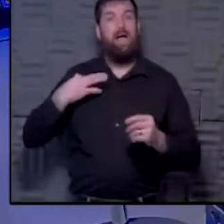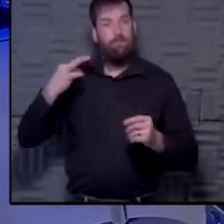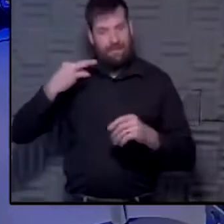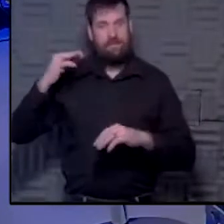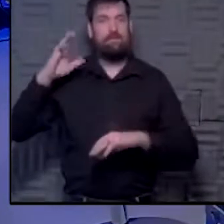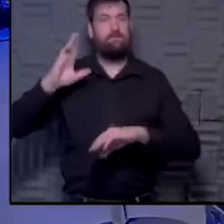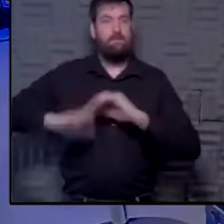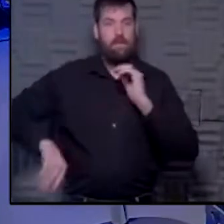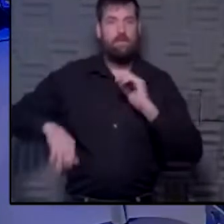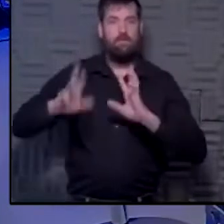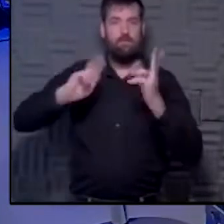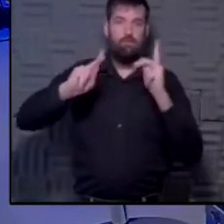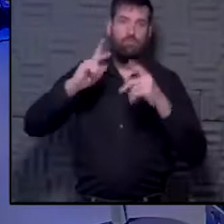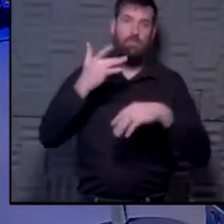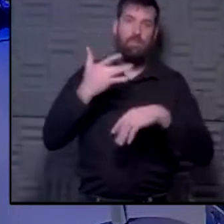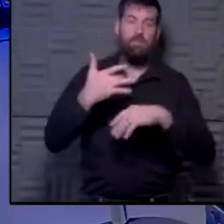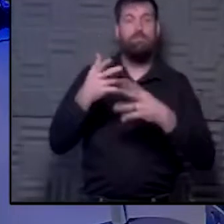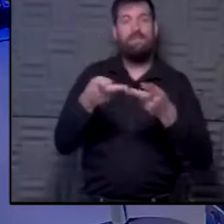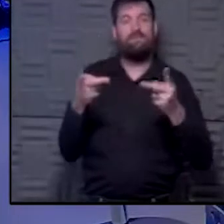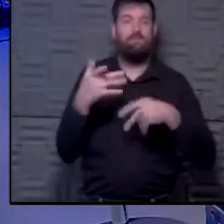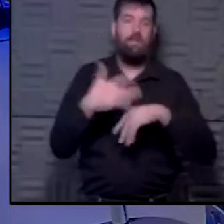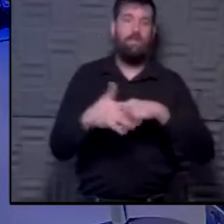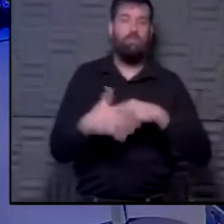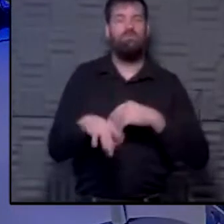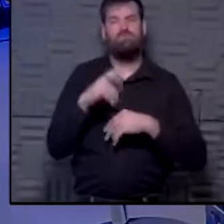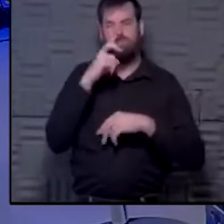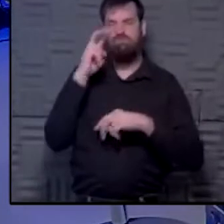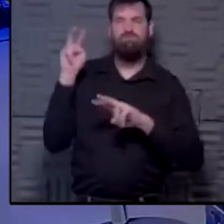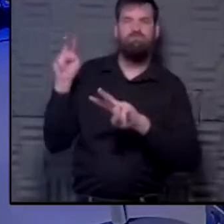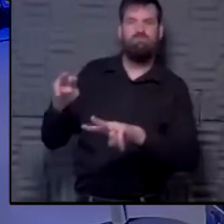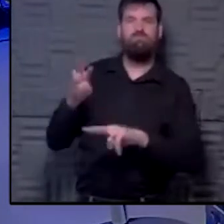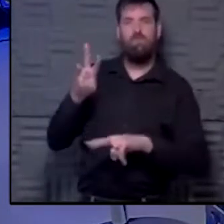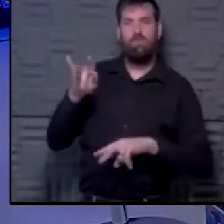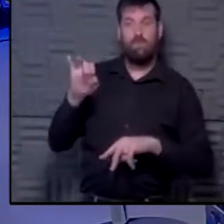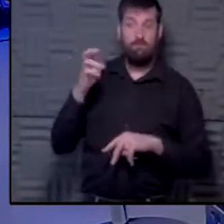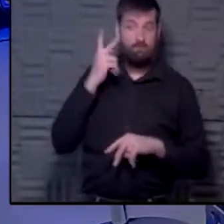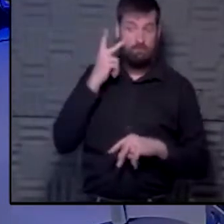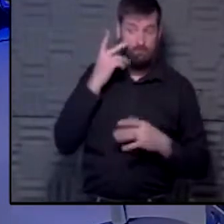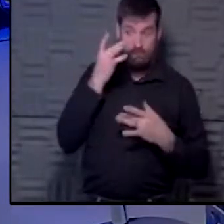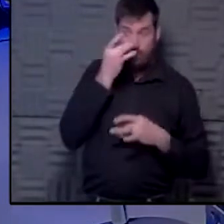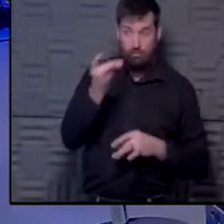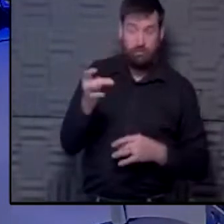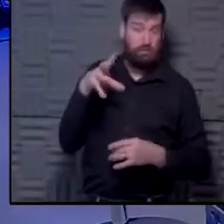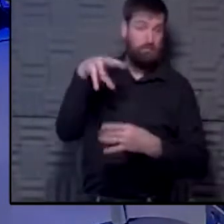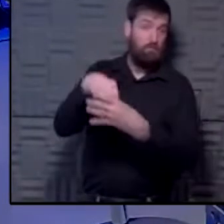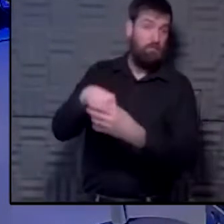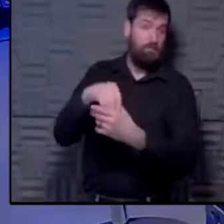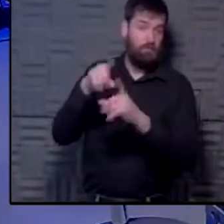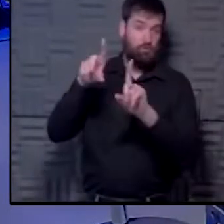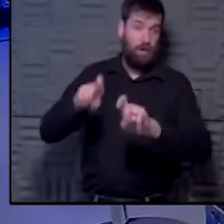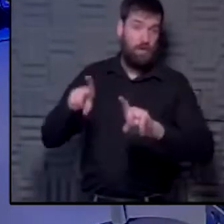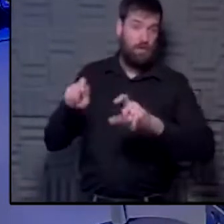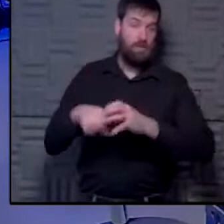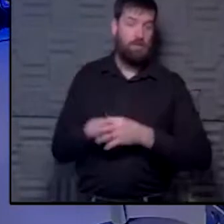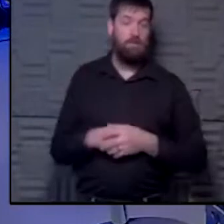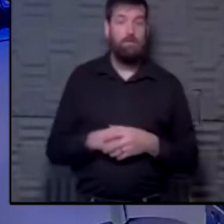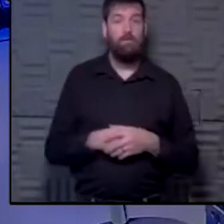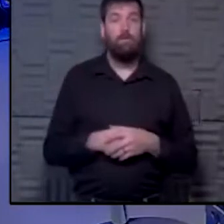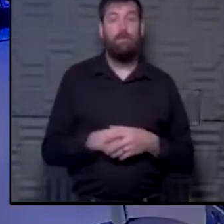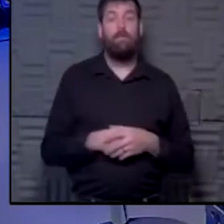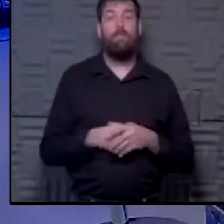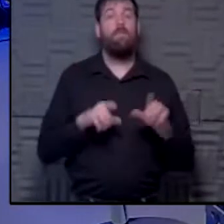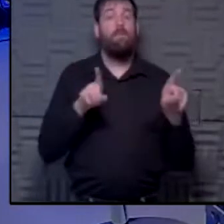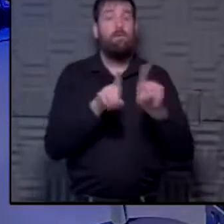available. But I would go to their website and explore and see if anybody wants to be into a clinical trial with that. And then I would also just